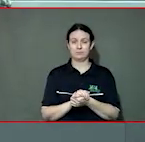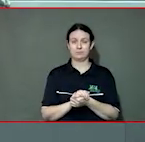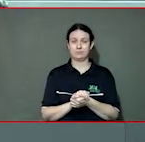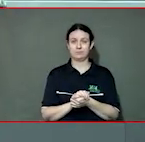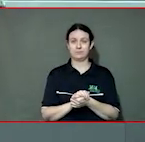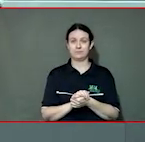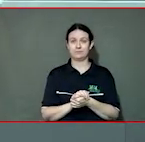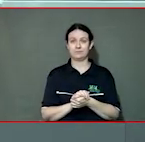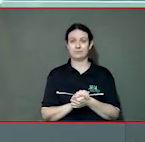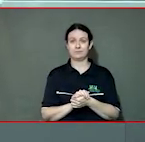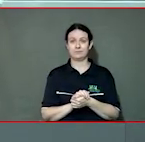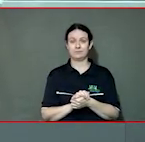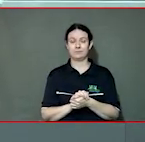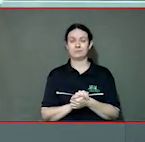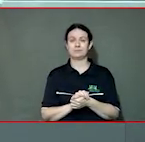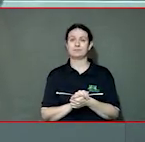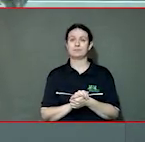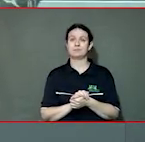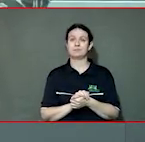there.